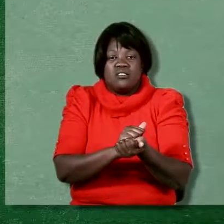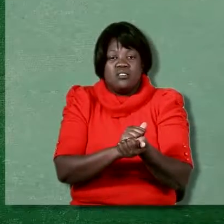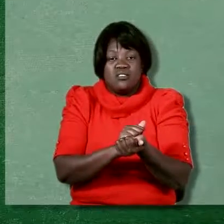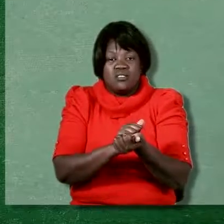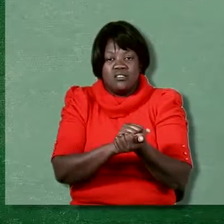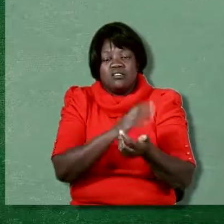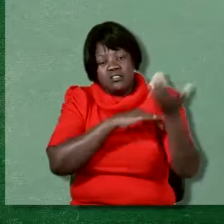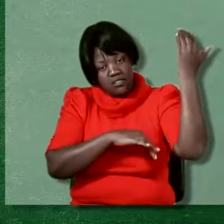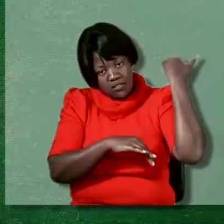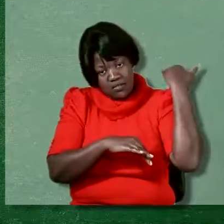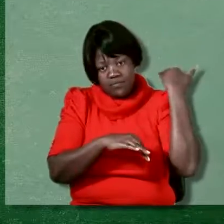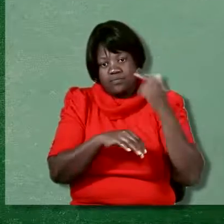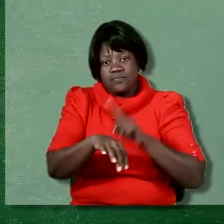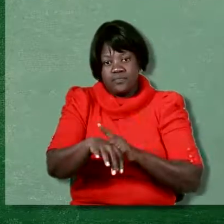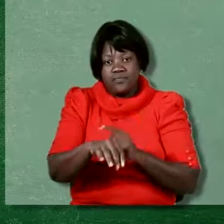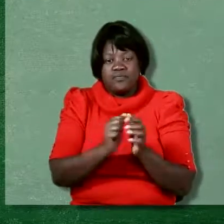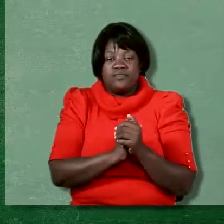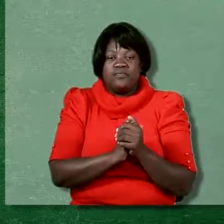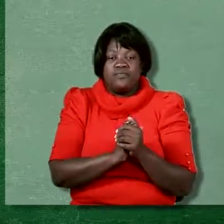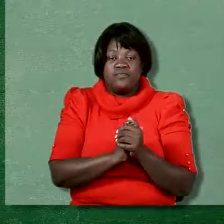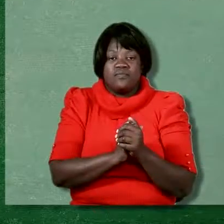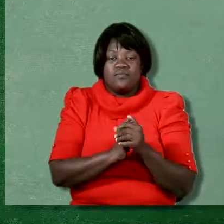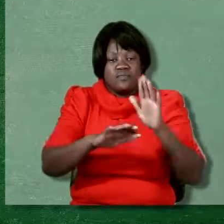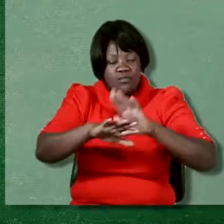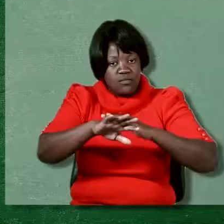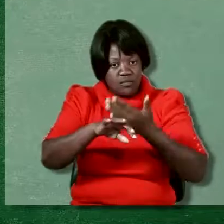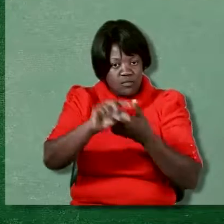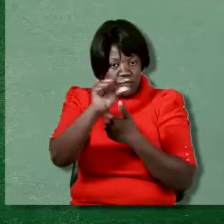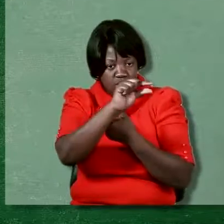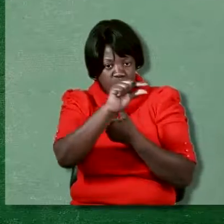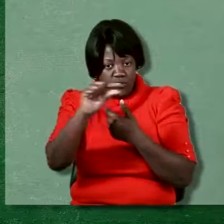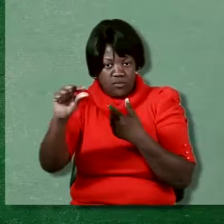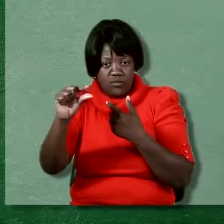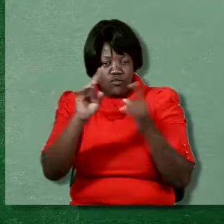example, I played football yesterday.